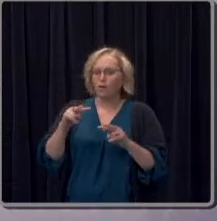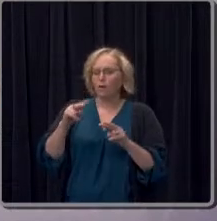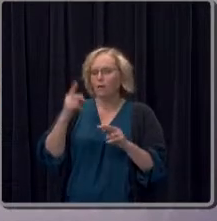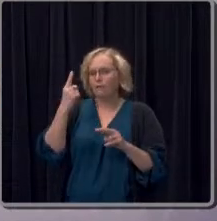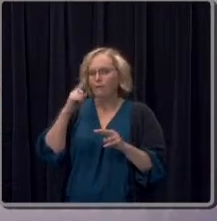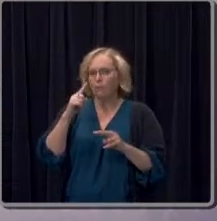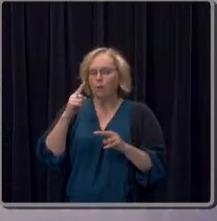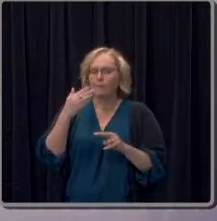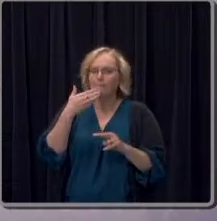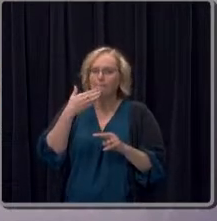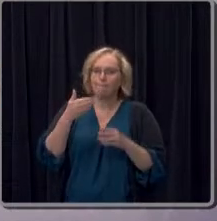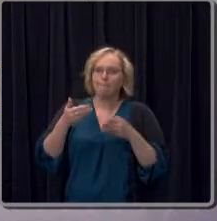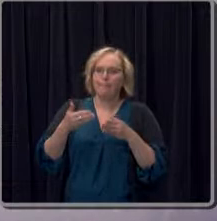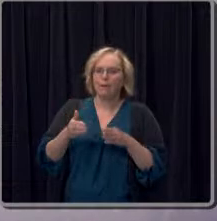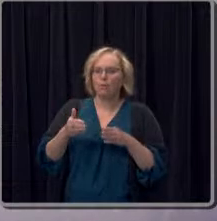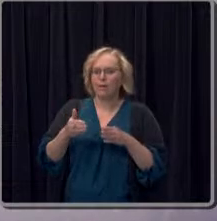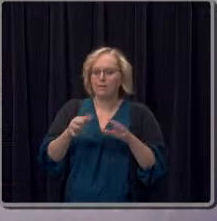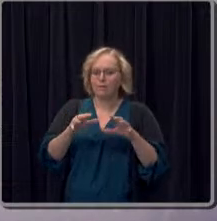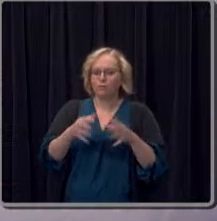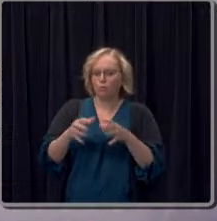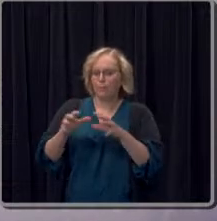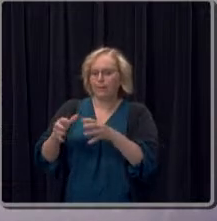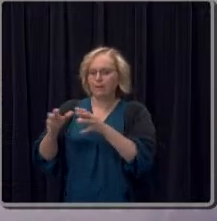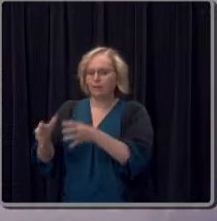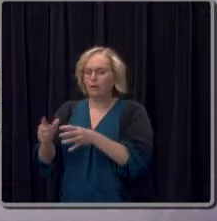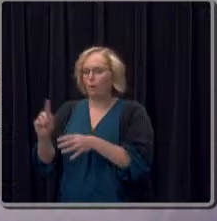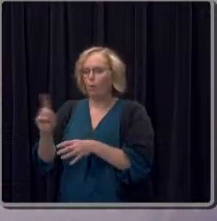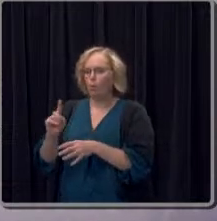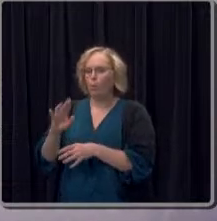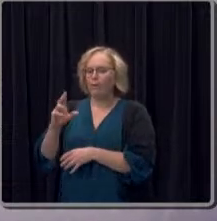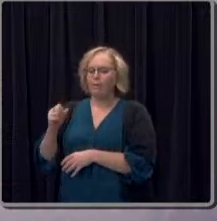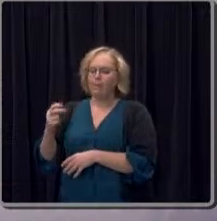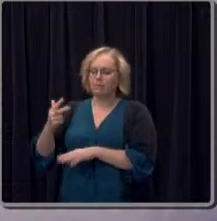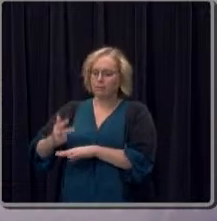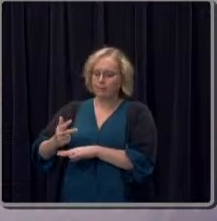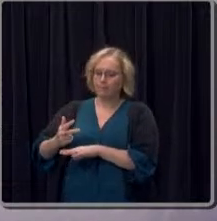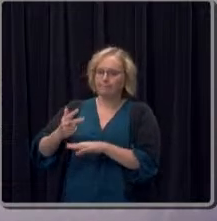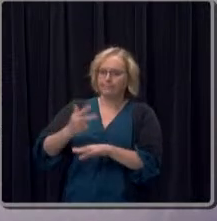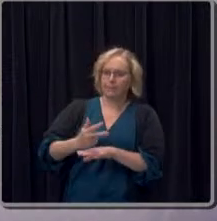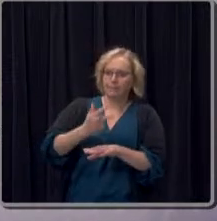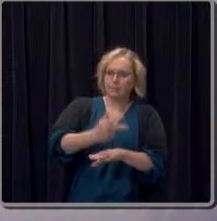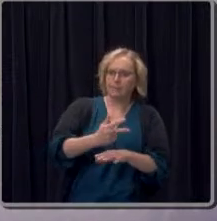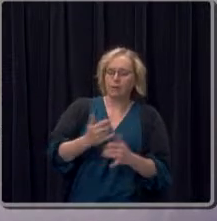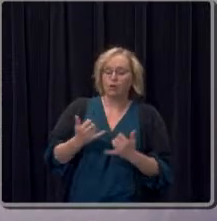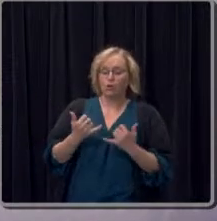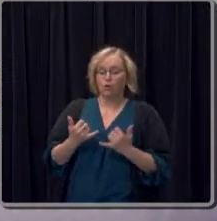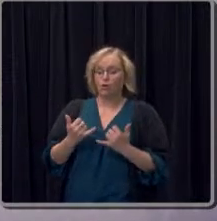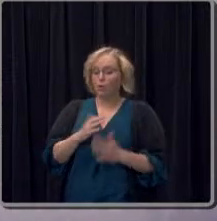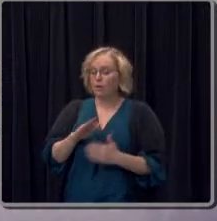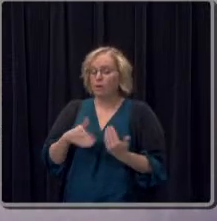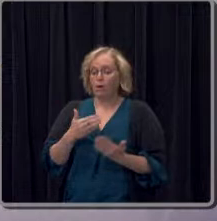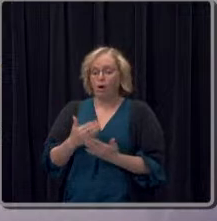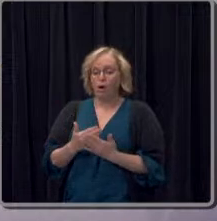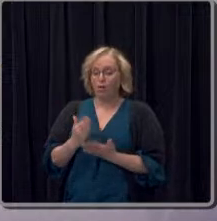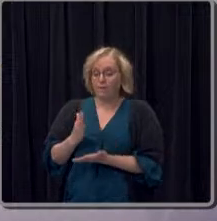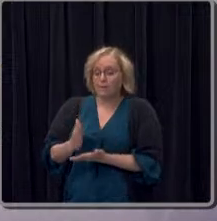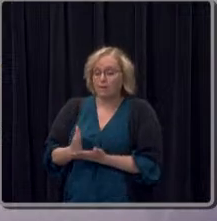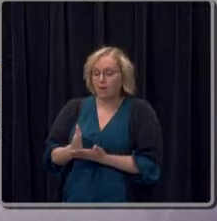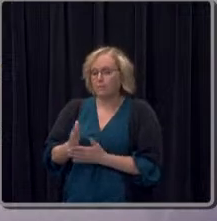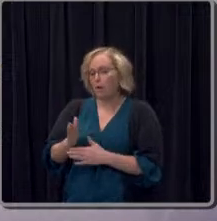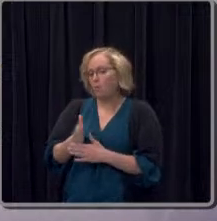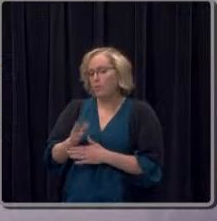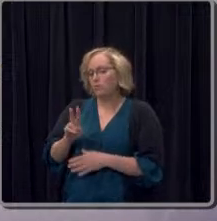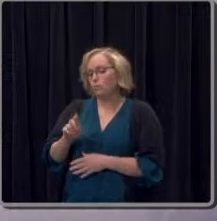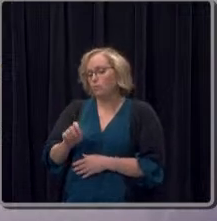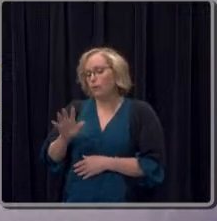in changing. Currently, all of our bus stops are within 0.25 miles of a student's home. We'll look at increasing